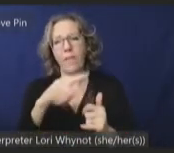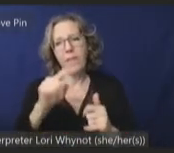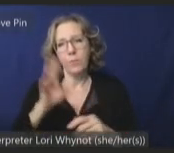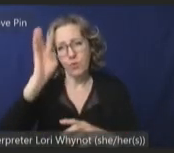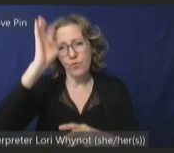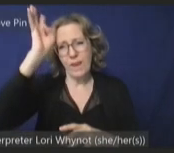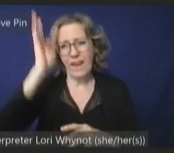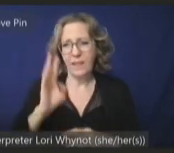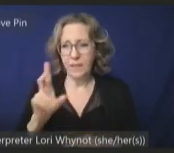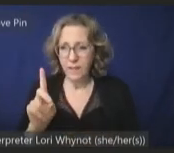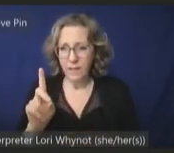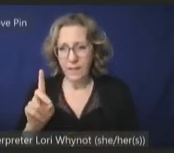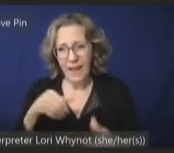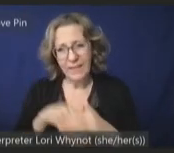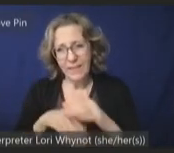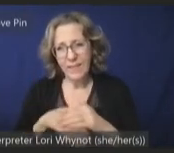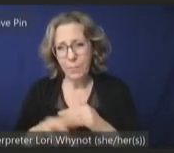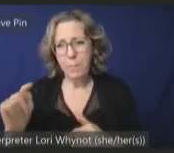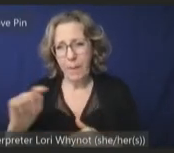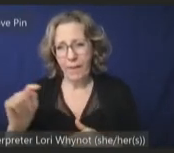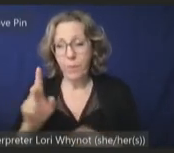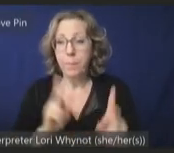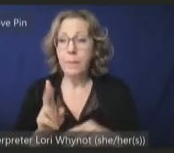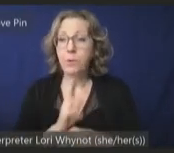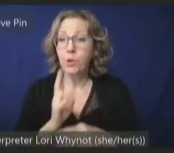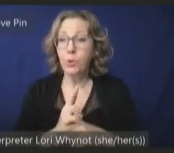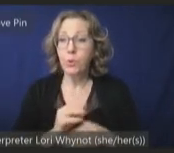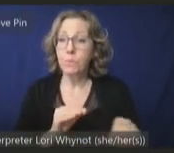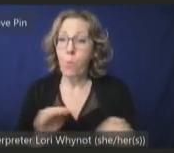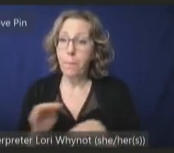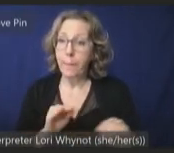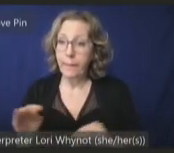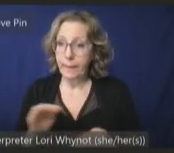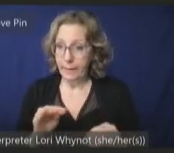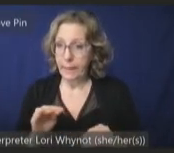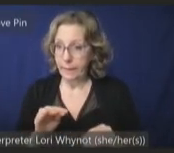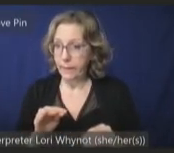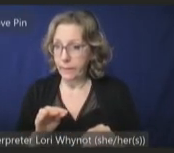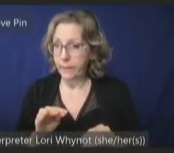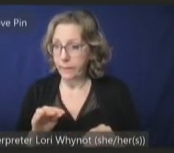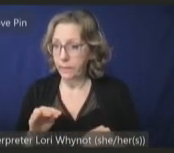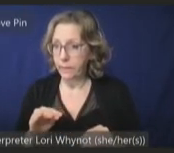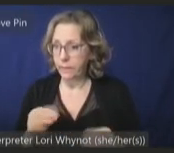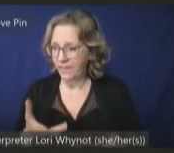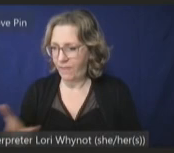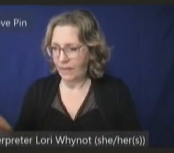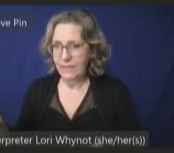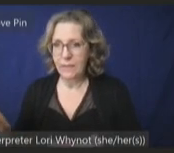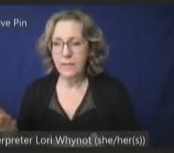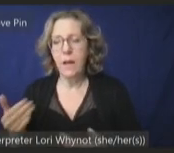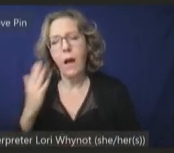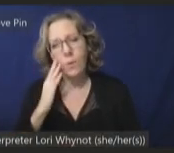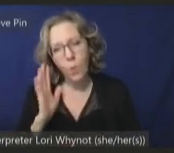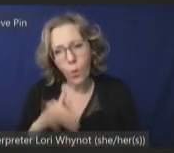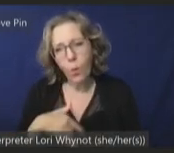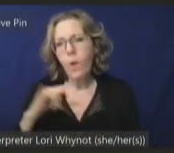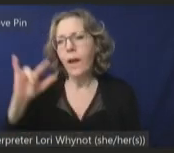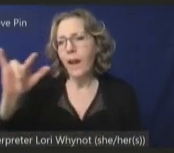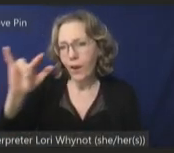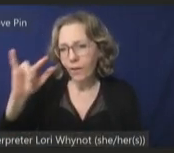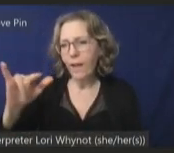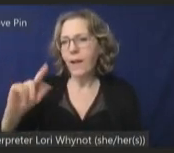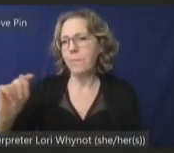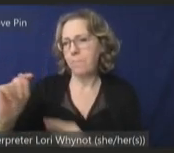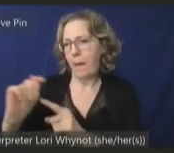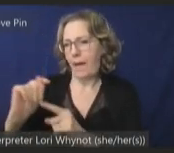who use mobility devices. We know this is challenging because airplane bathrooms are tiny, but we still think that there's more that can be done, because a